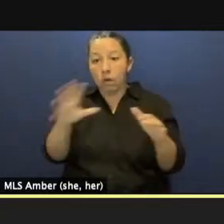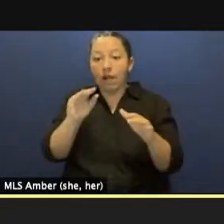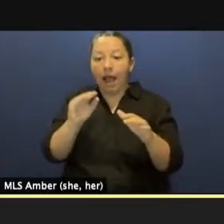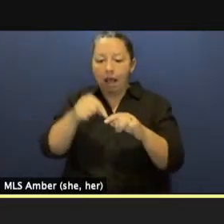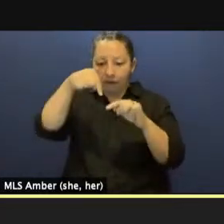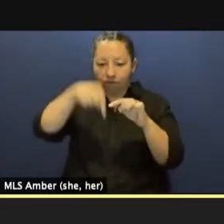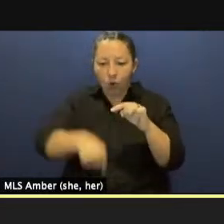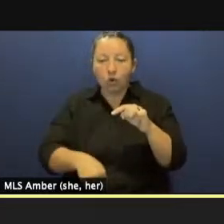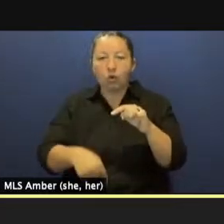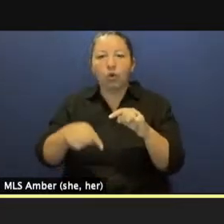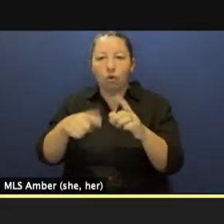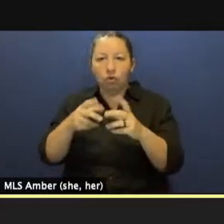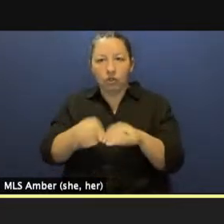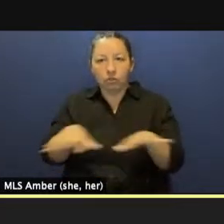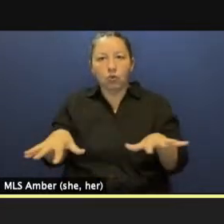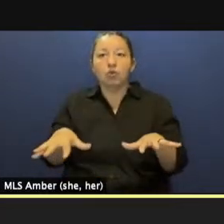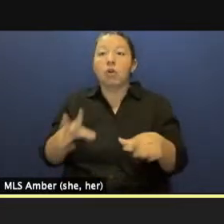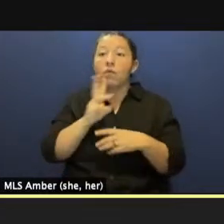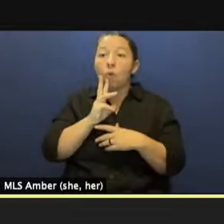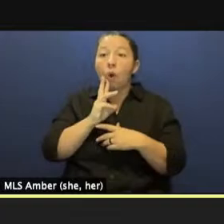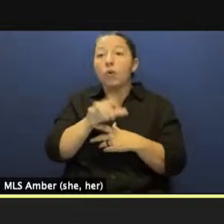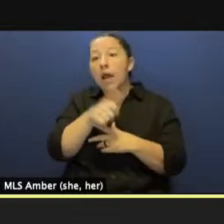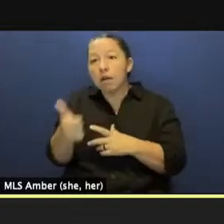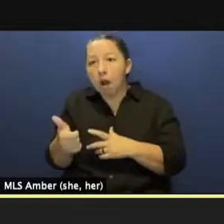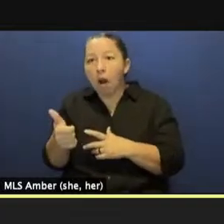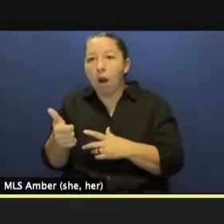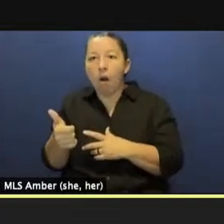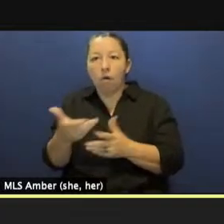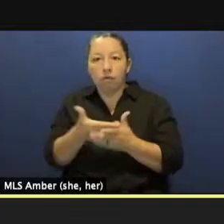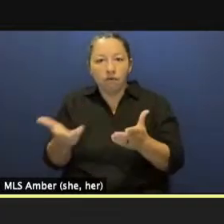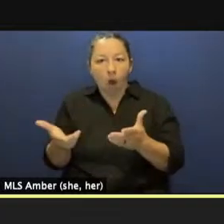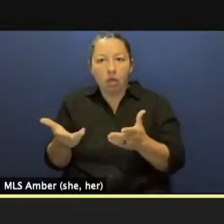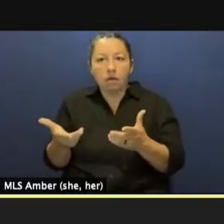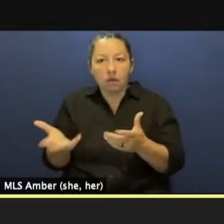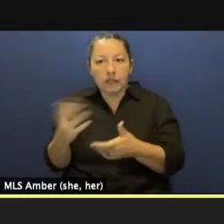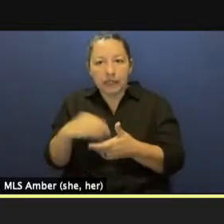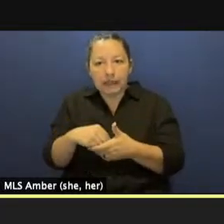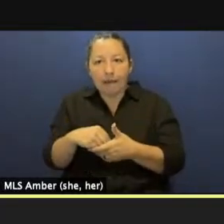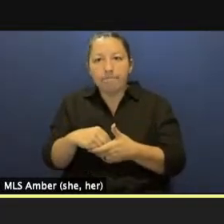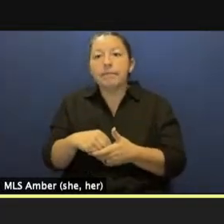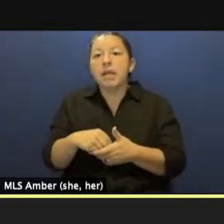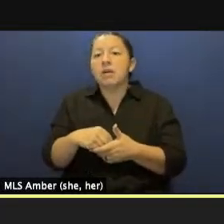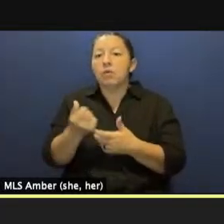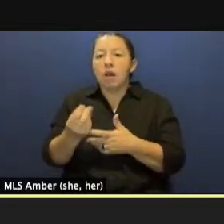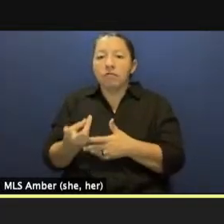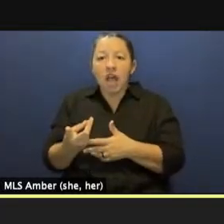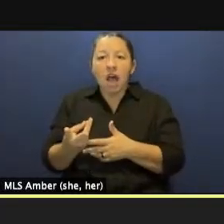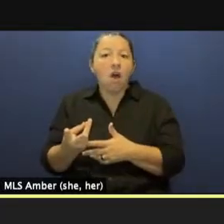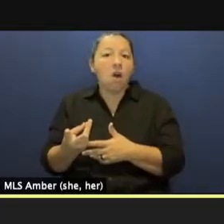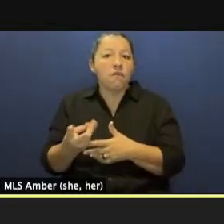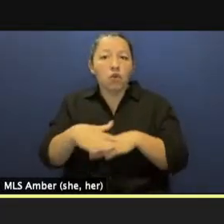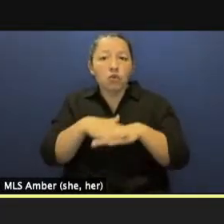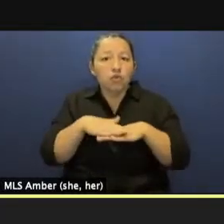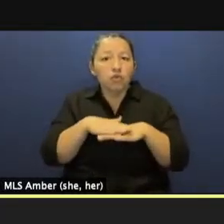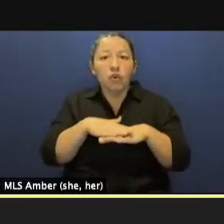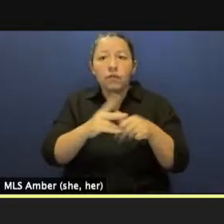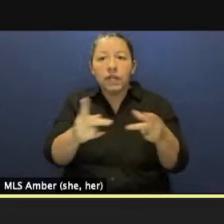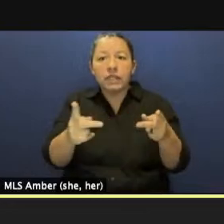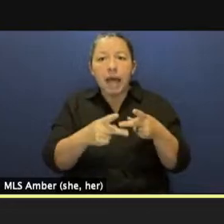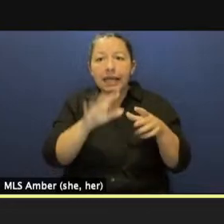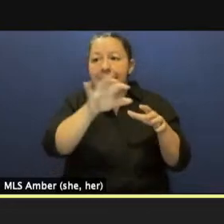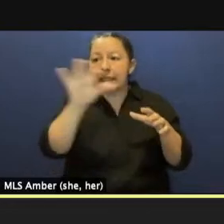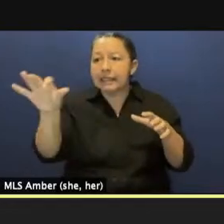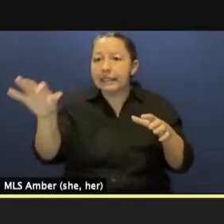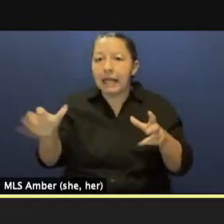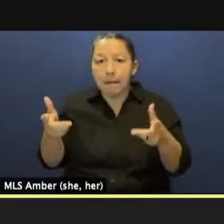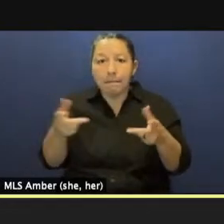of water and other volatiles. Number of subsurface assays or drill sites that we plan to have. We think we need about